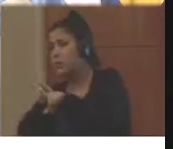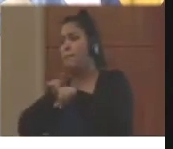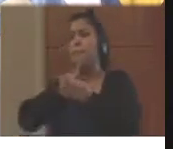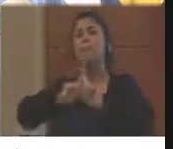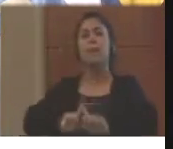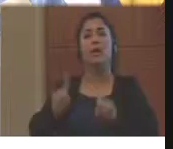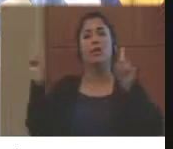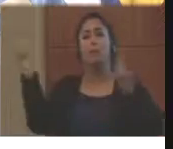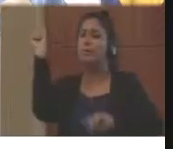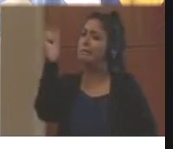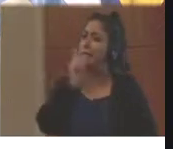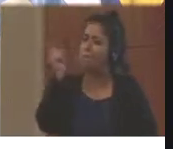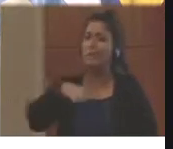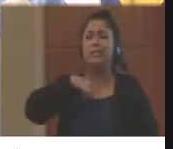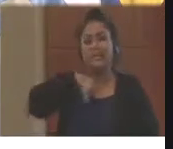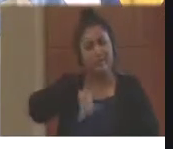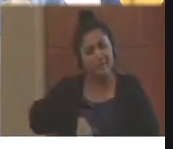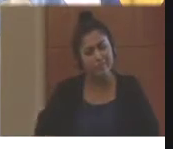its work.